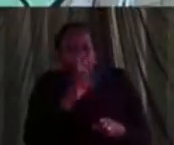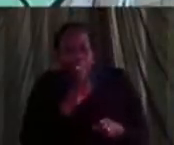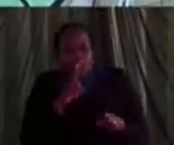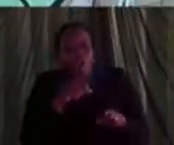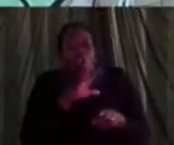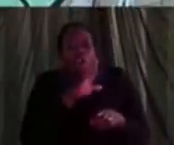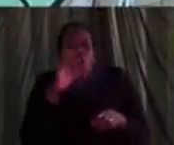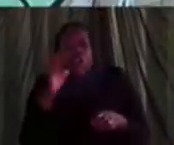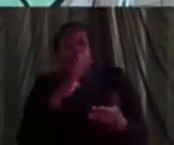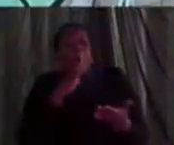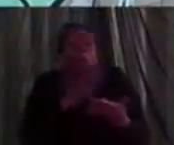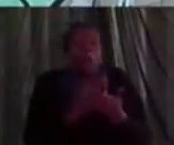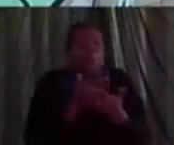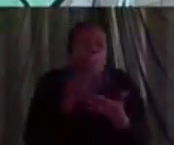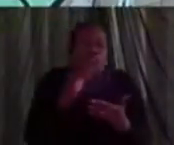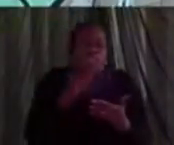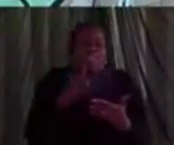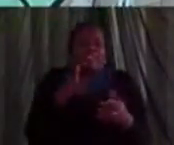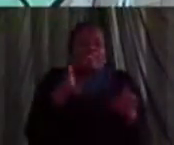nature?